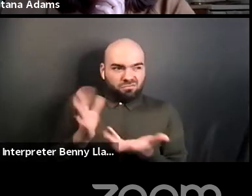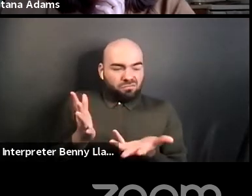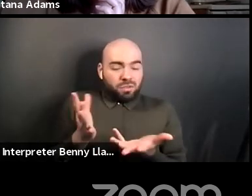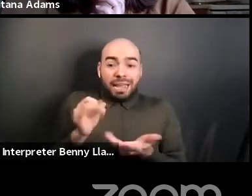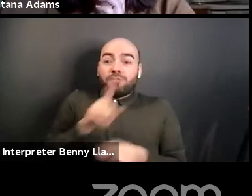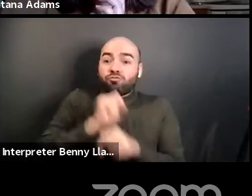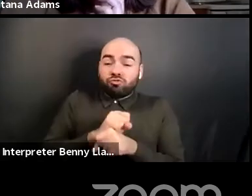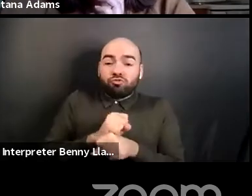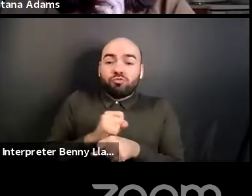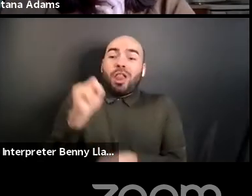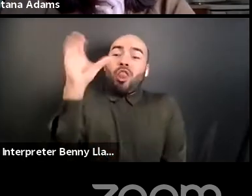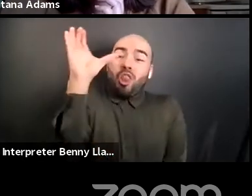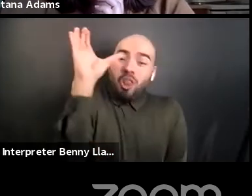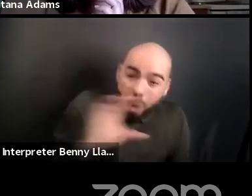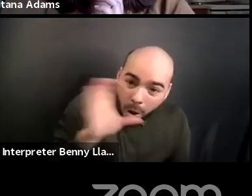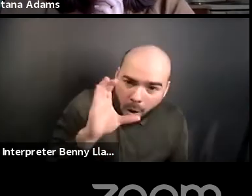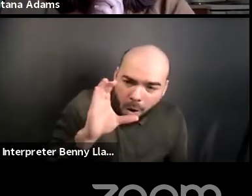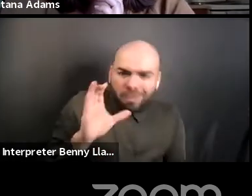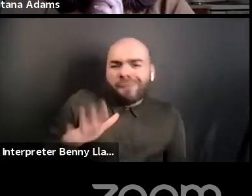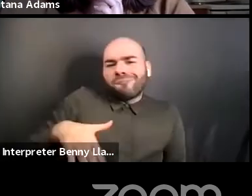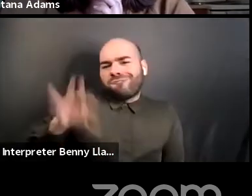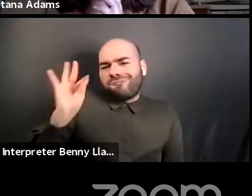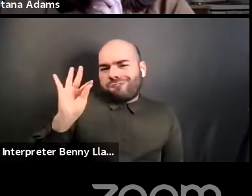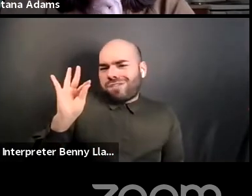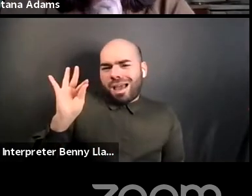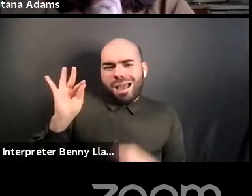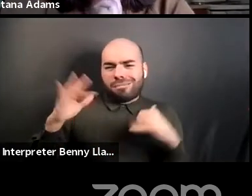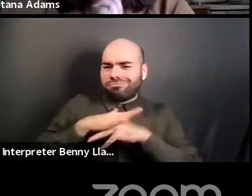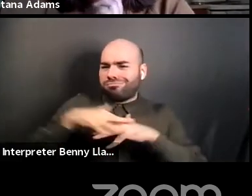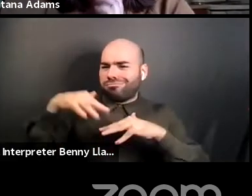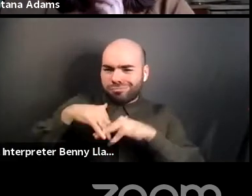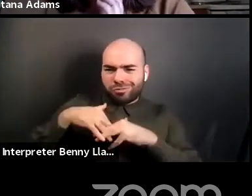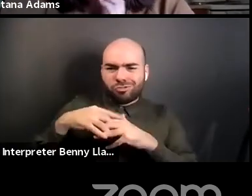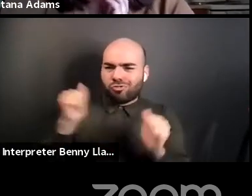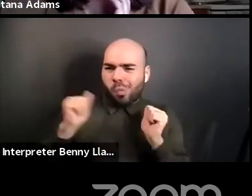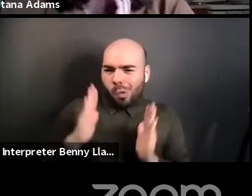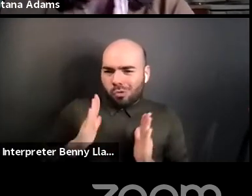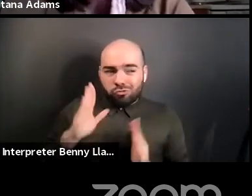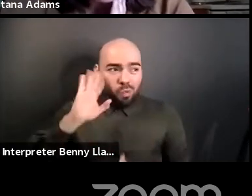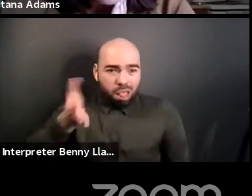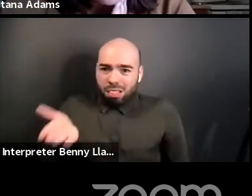looking for them, and you have to, as an organization and a theater,